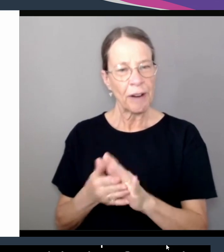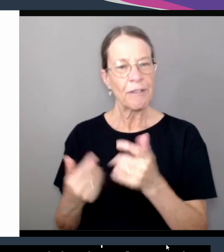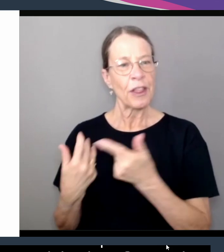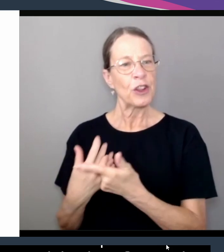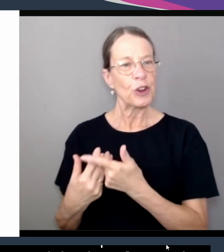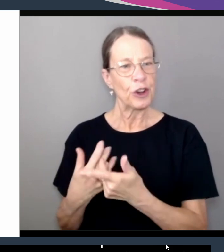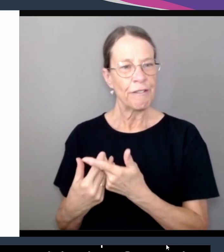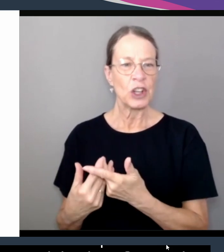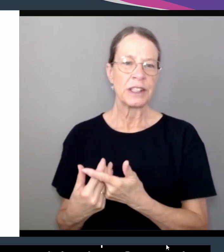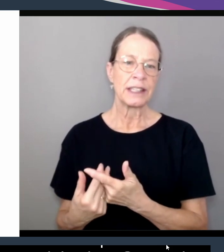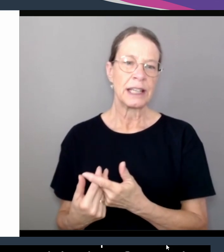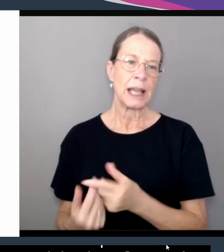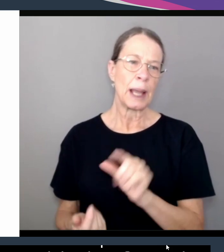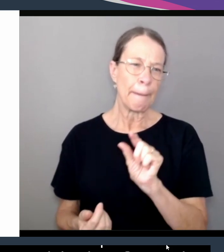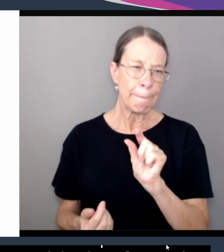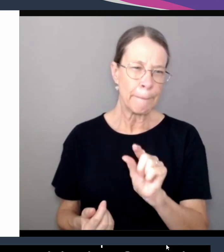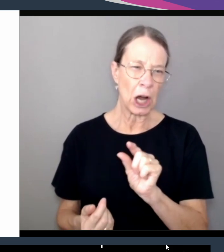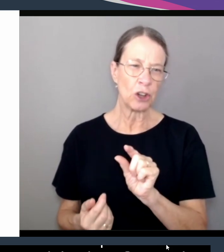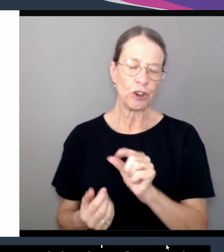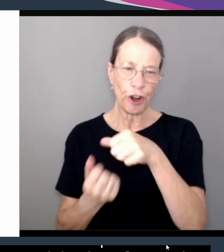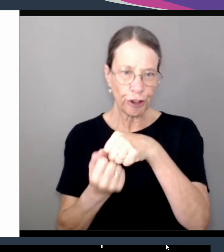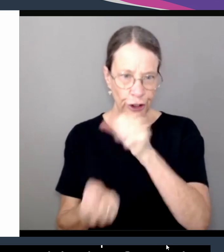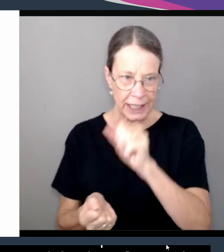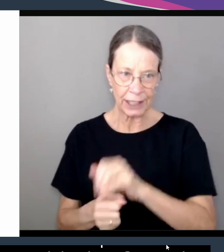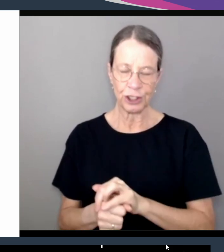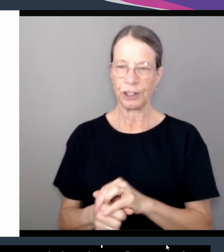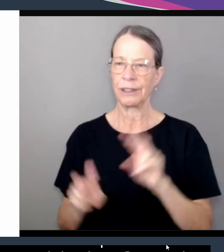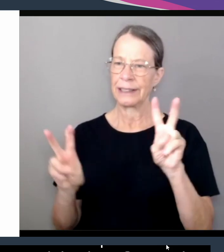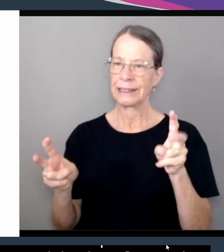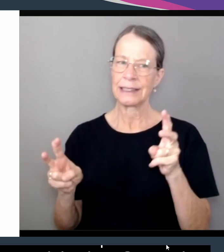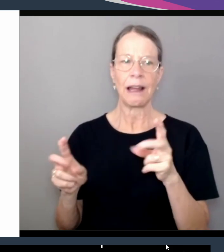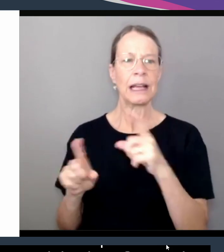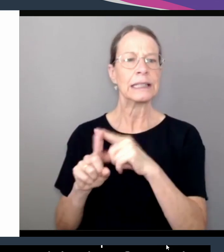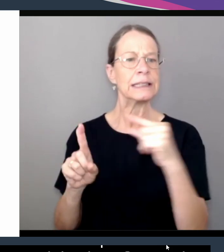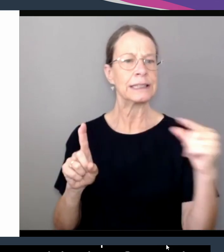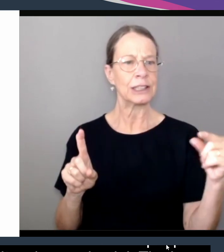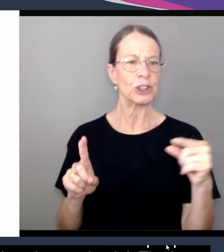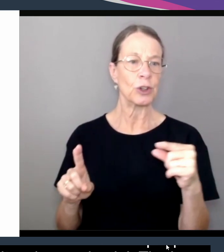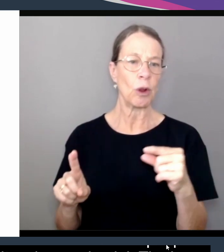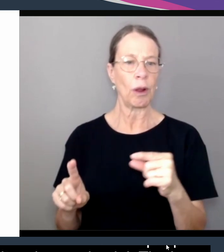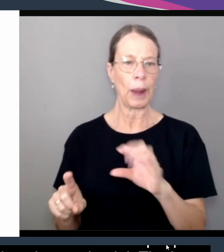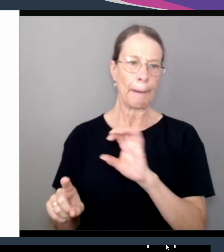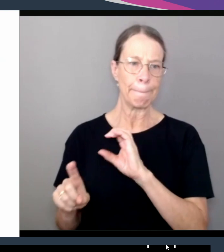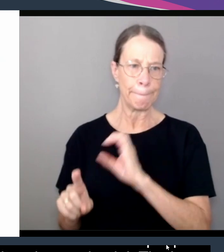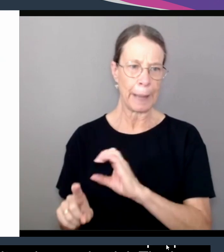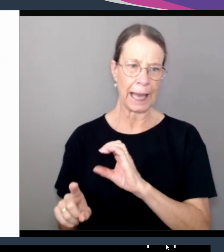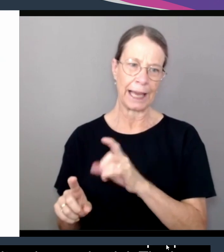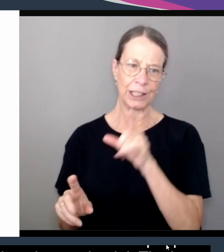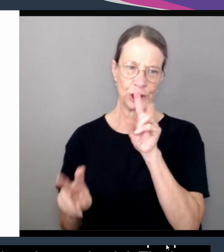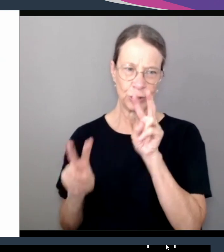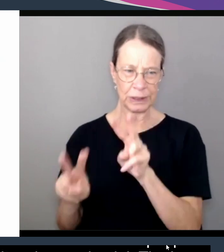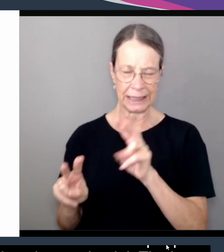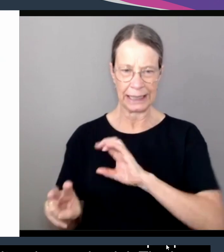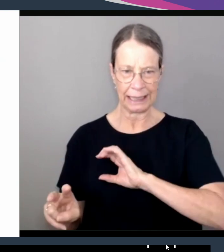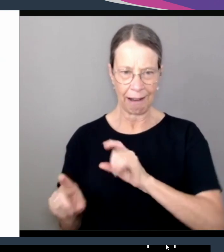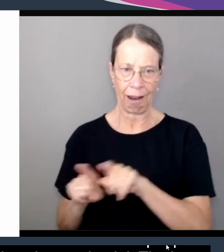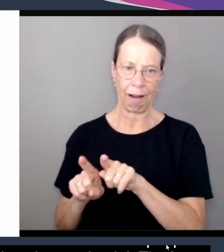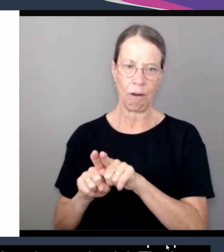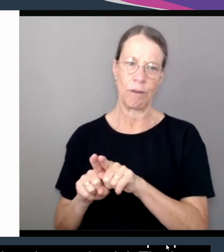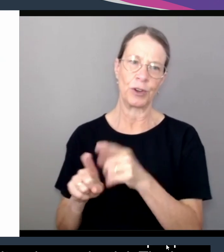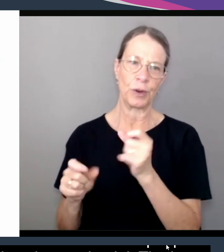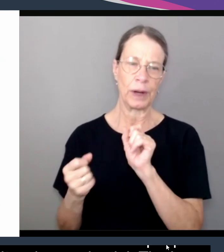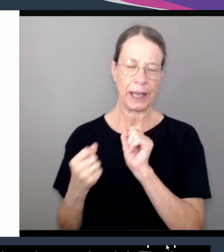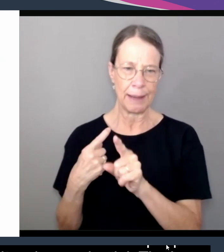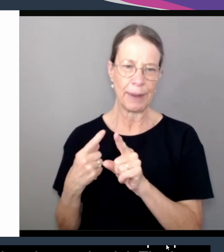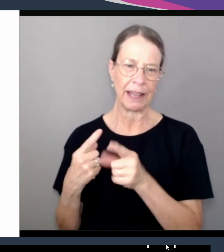and on your LinkedIn, but it's a professional recognition. And this really acknowledges people with disabilities' expertise and